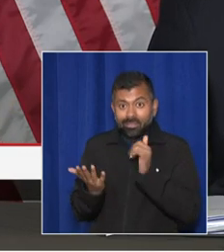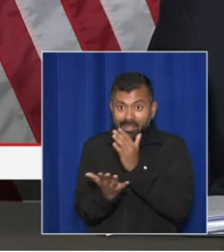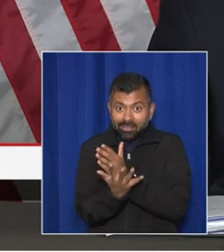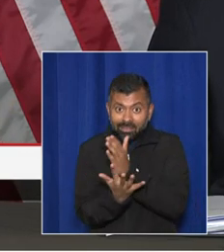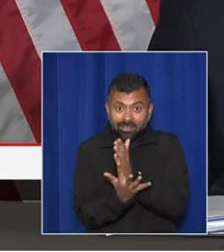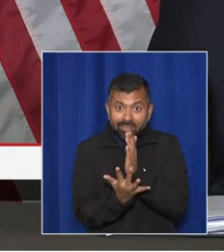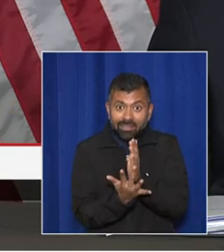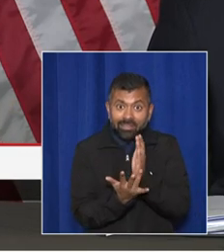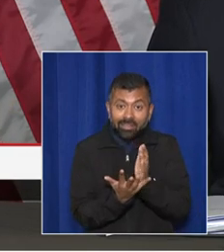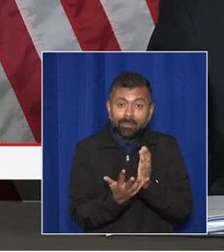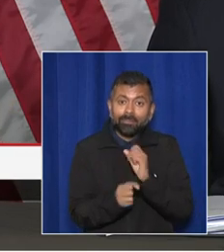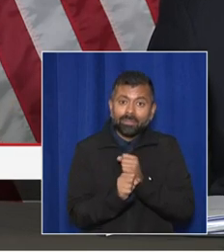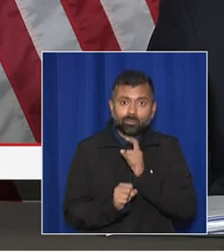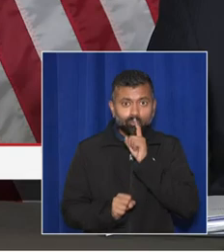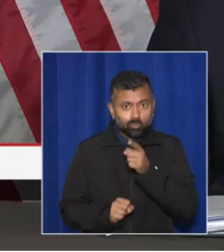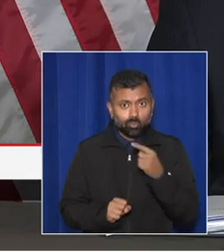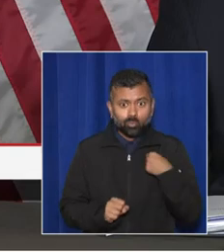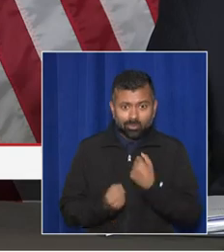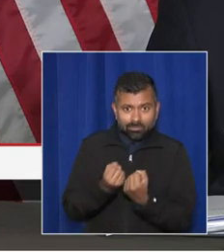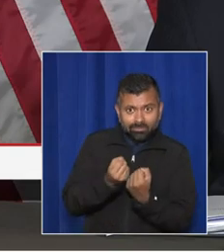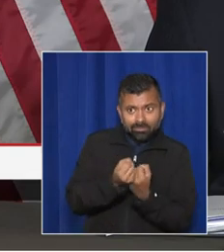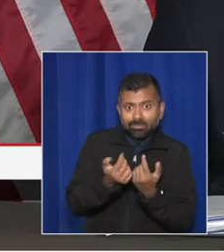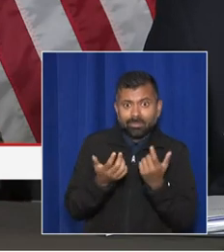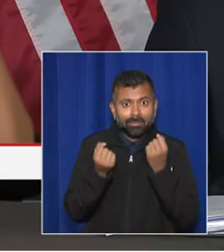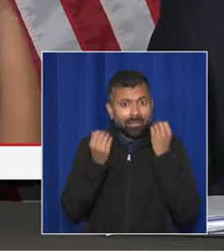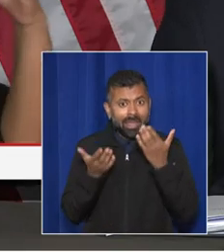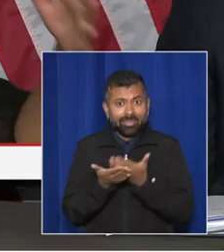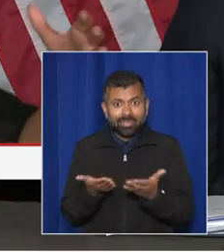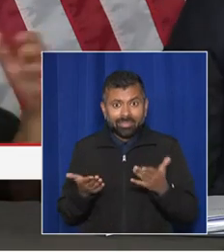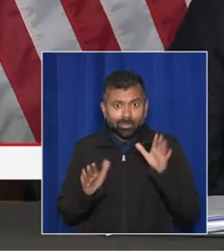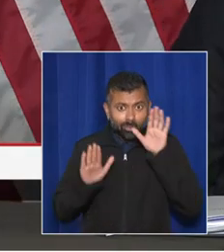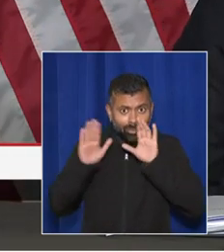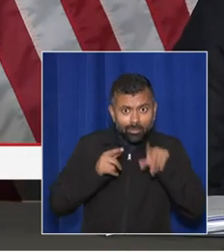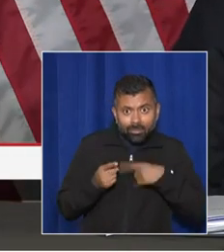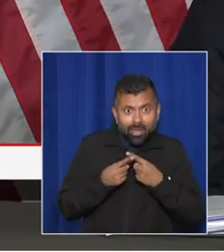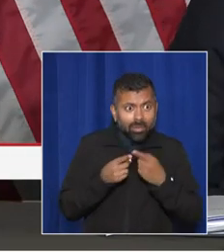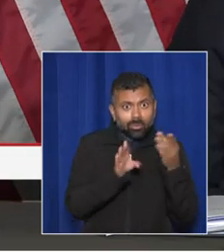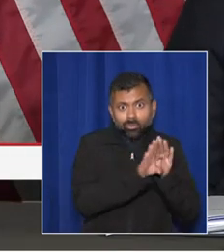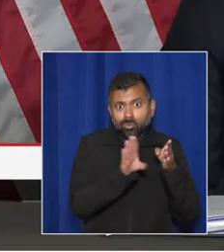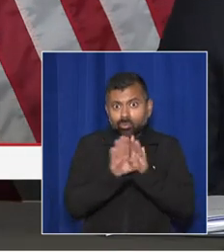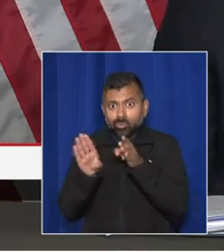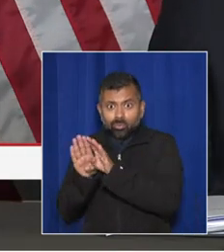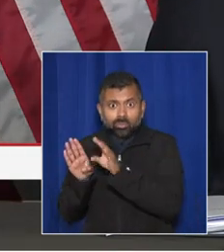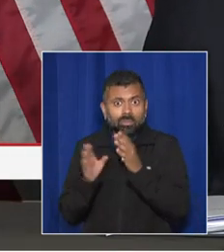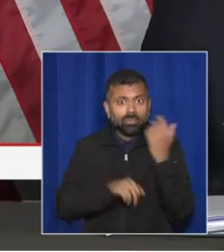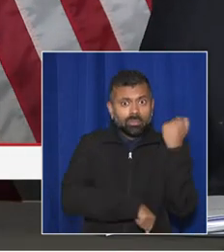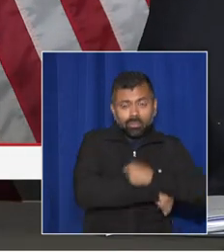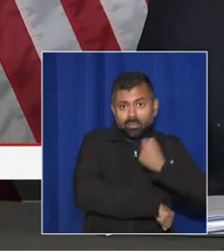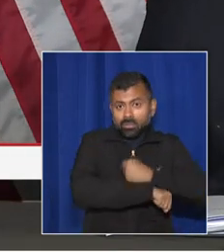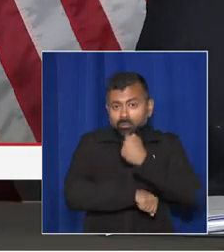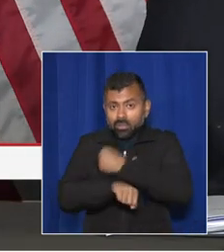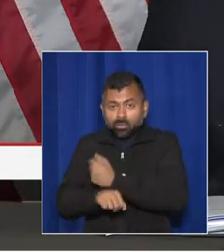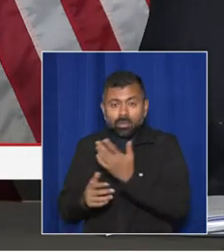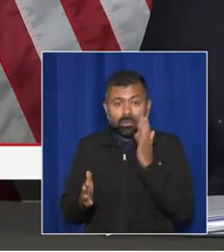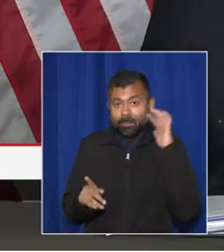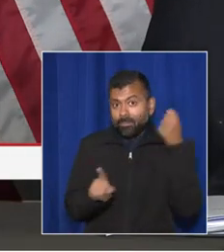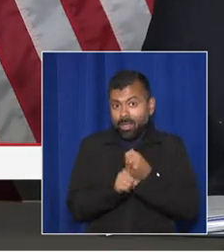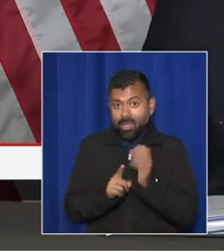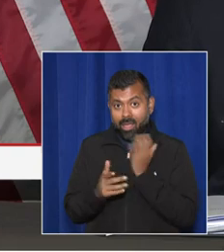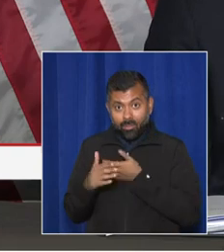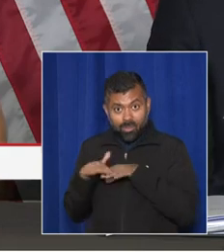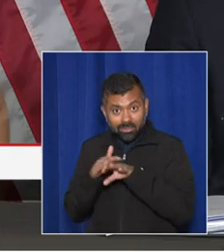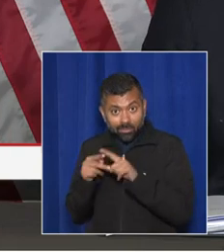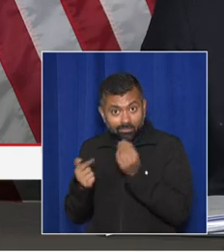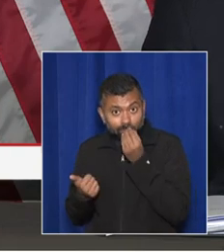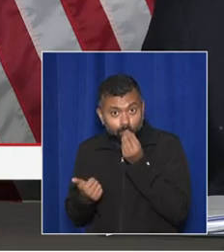close down because, and that's going to affect them, that's going to affect the people who are going to get that food, and it may affect us in higher grocery